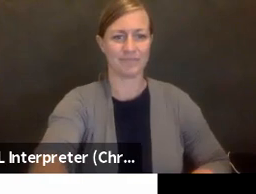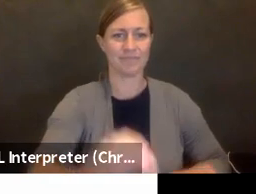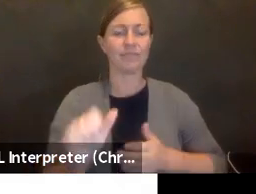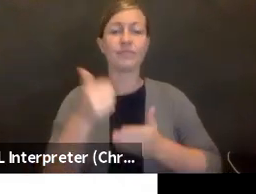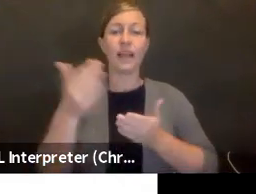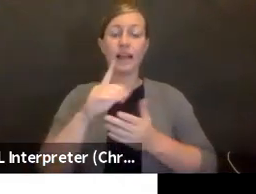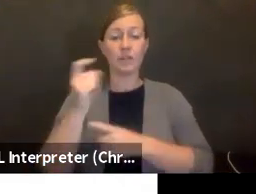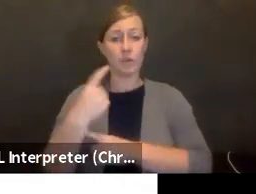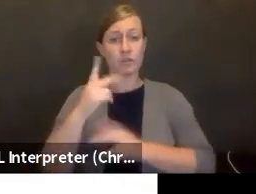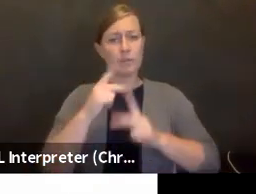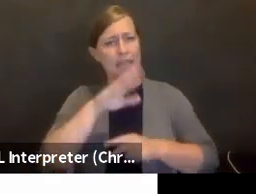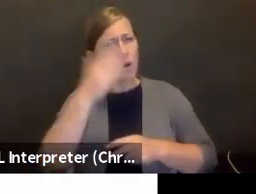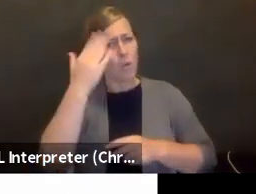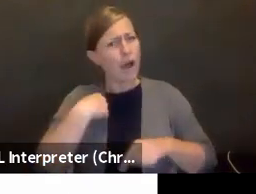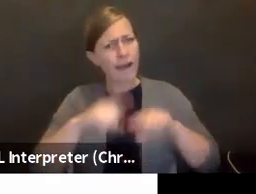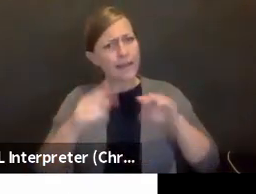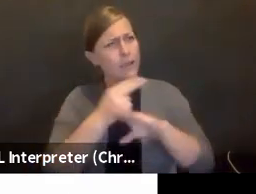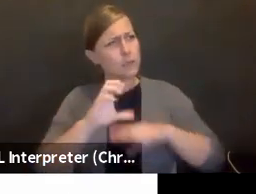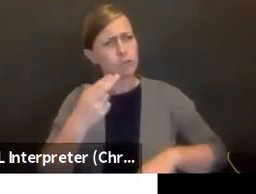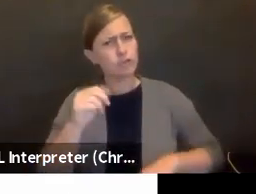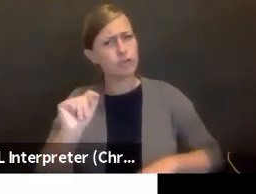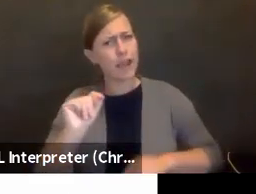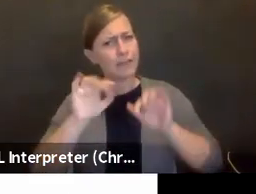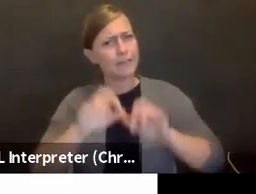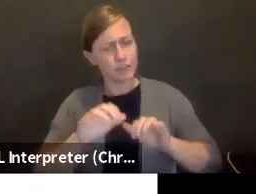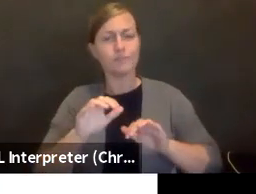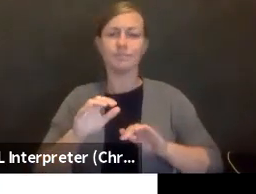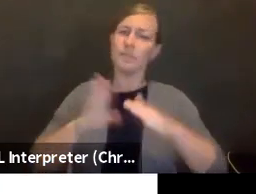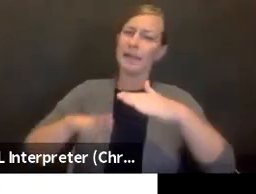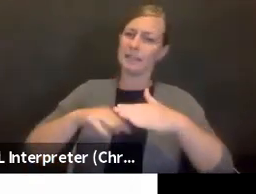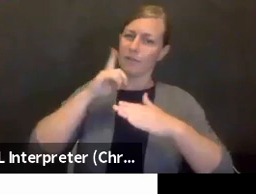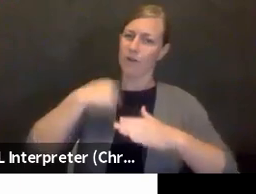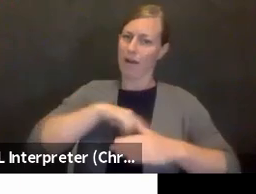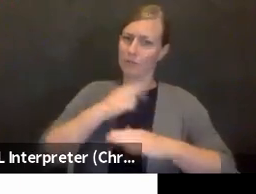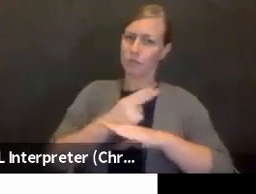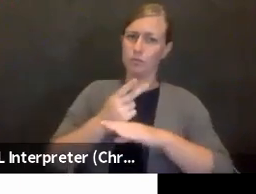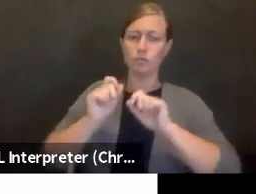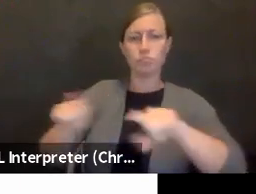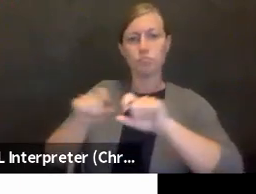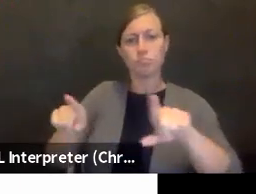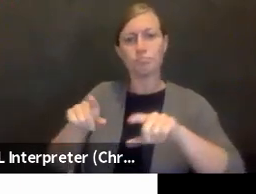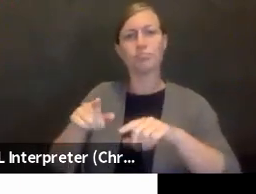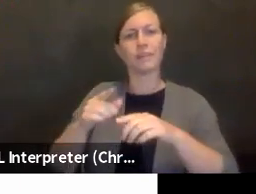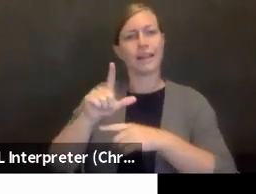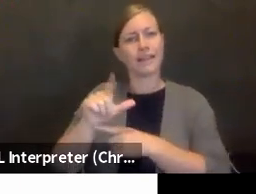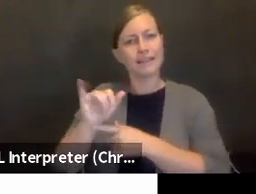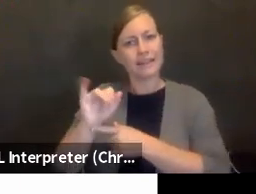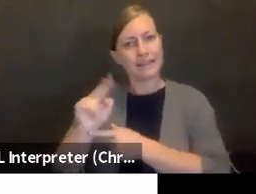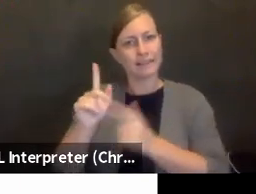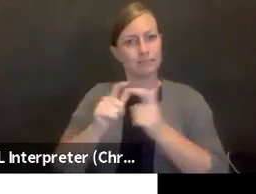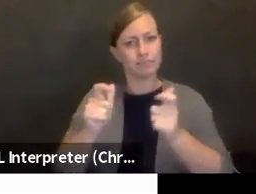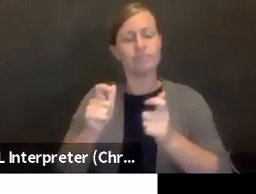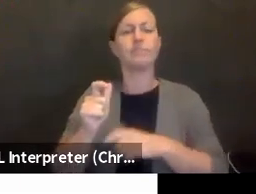feature is disabled basically so we can just use it to share links and have the Q&A to answer questions. You'll notice that